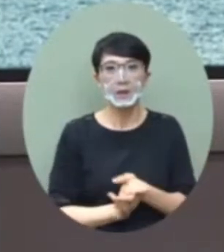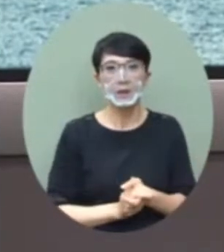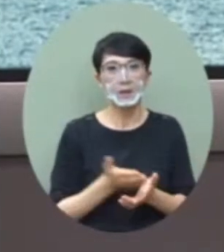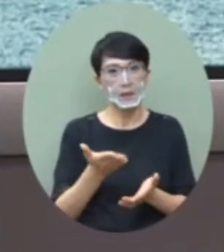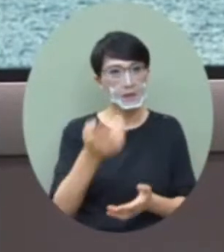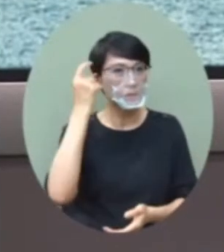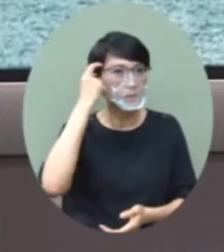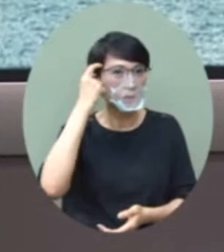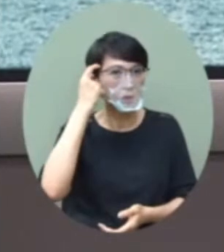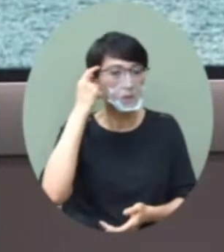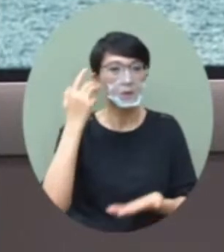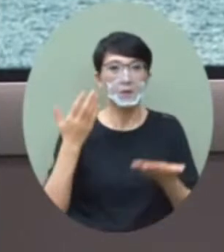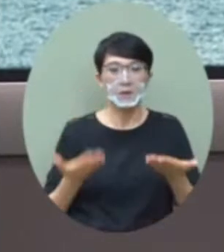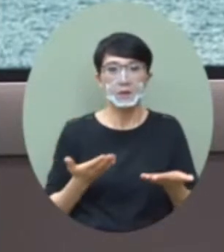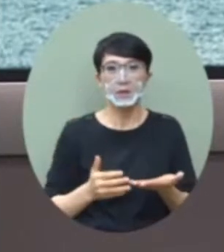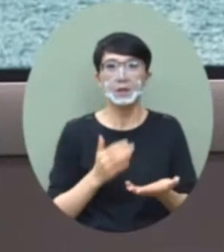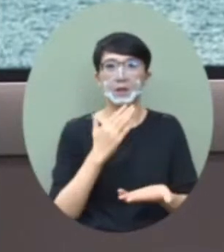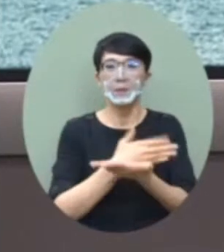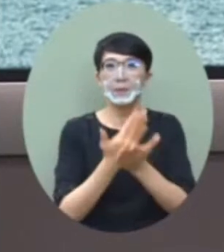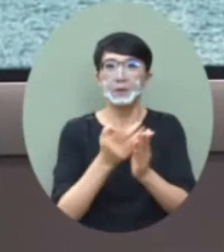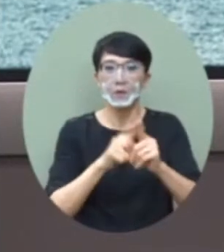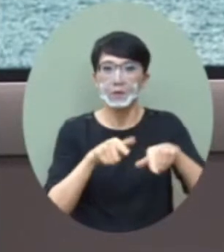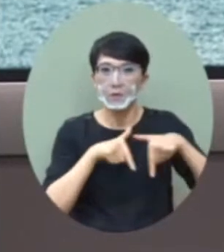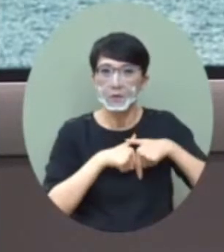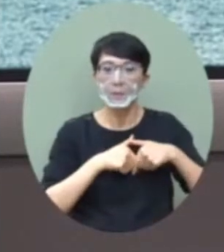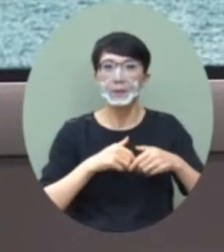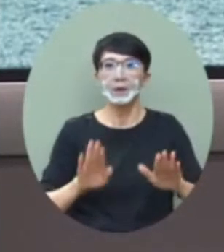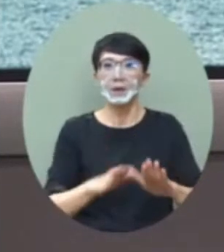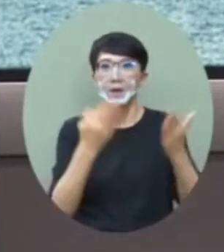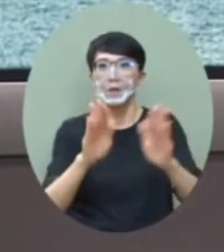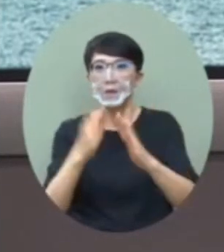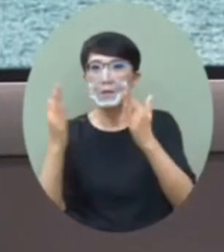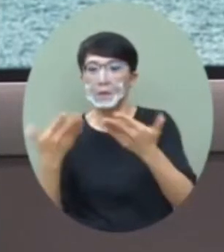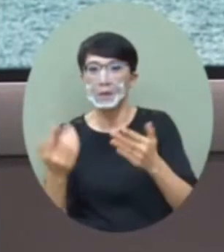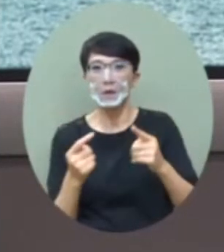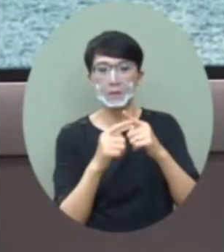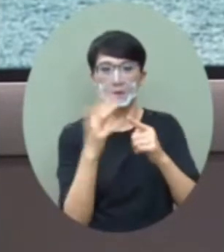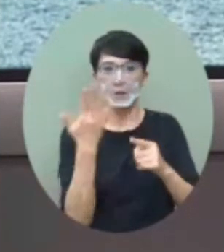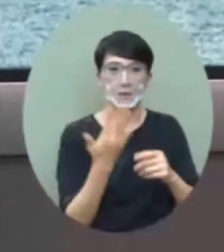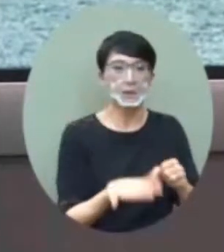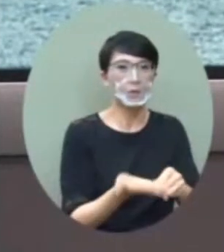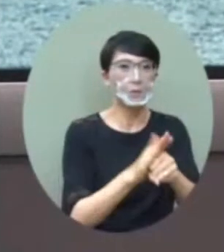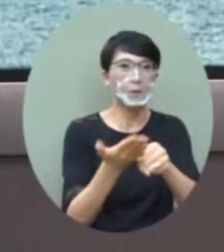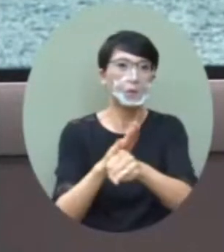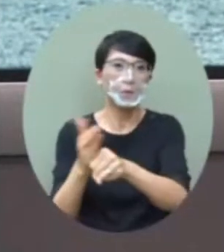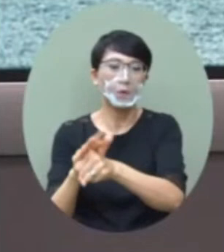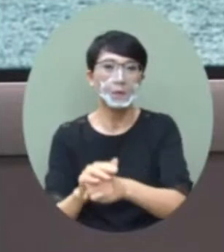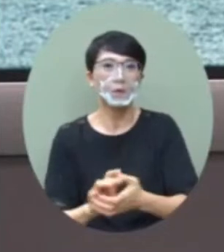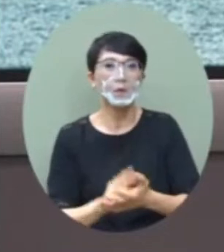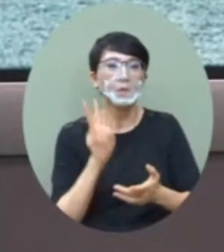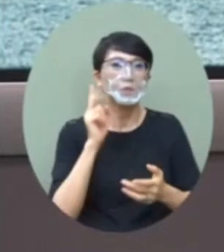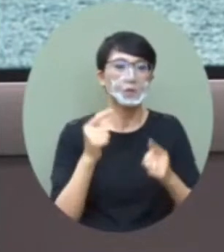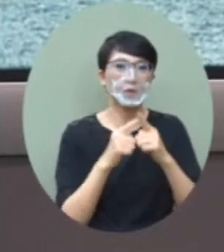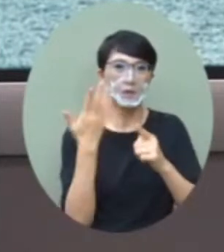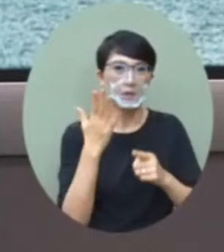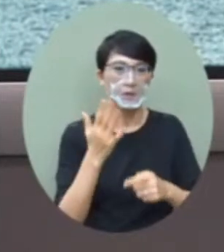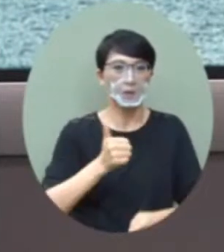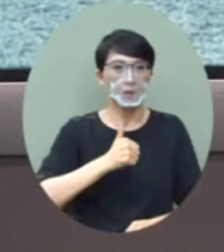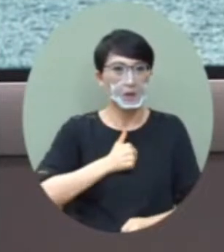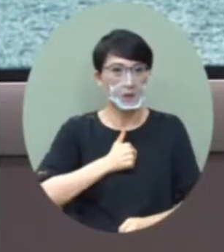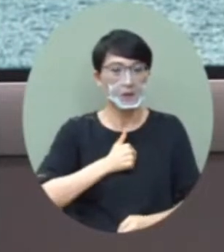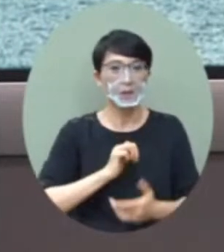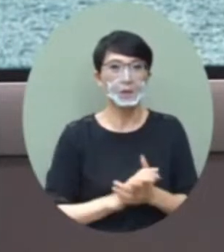might be isolation facilities in the past. Initially at the AWE, there were